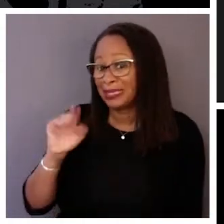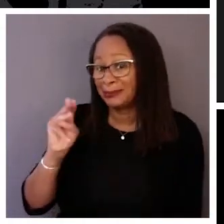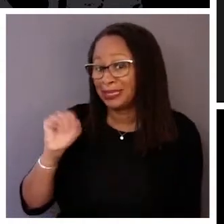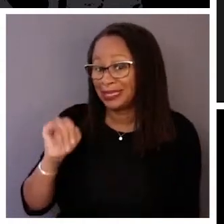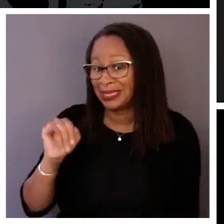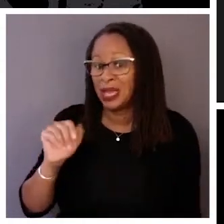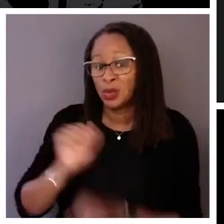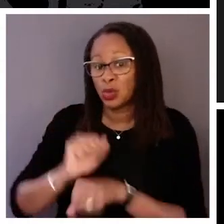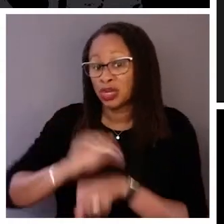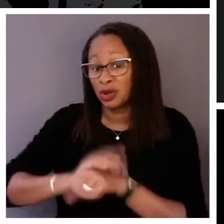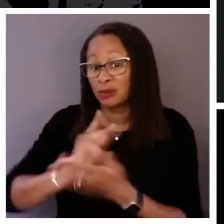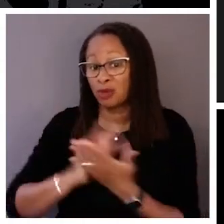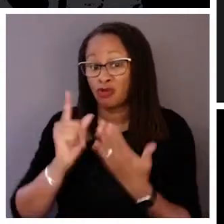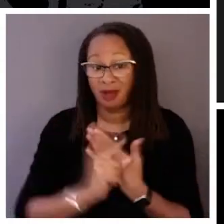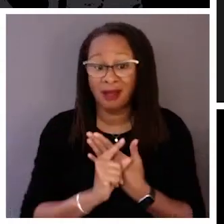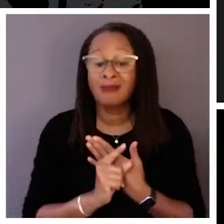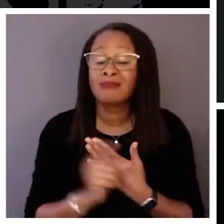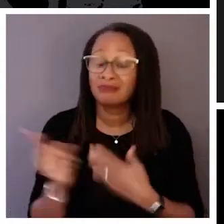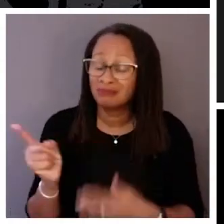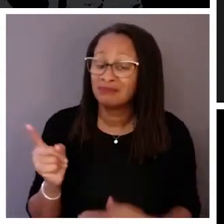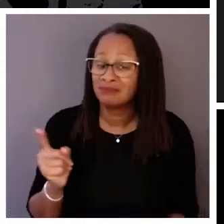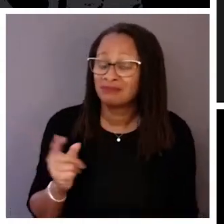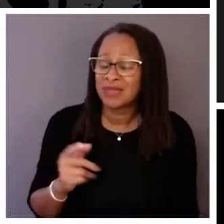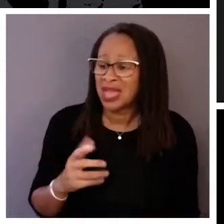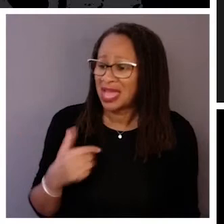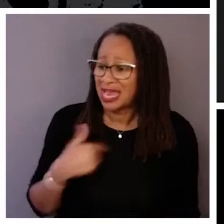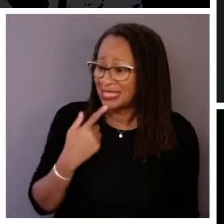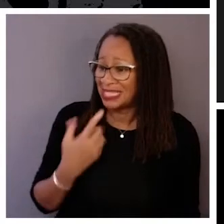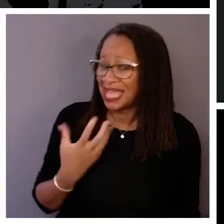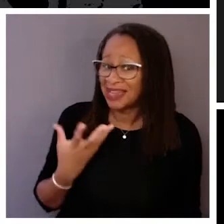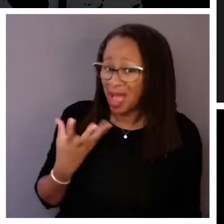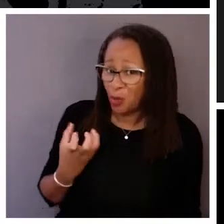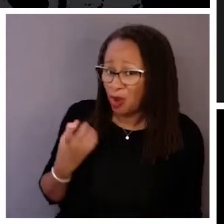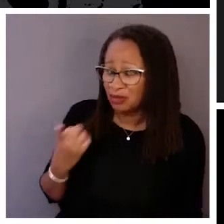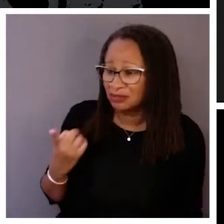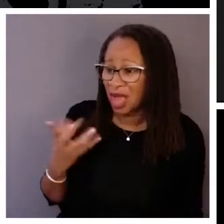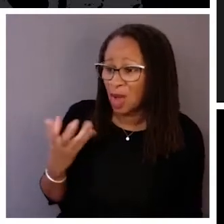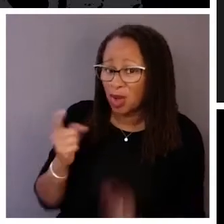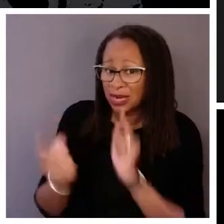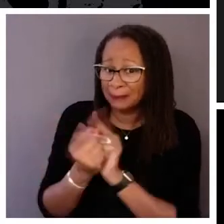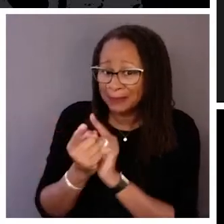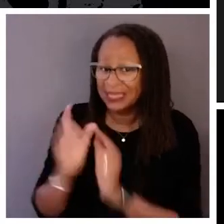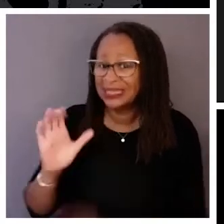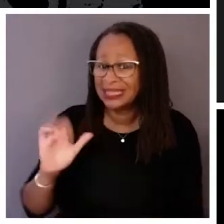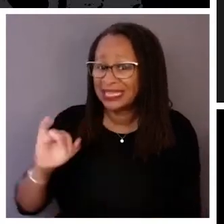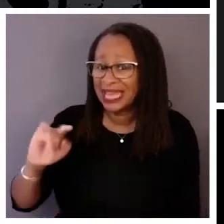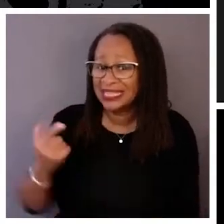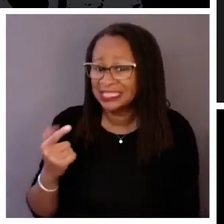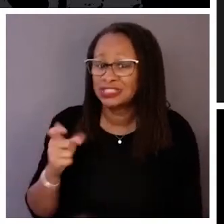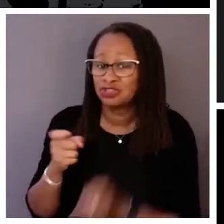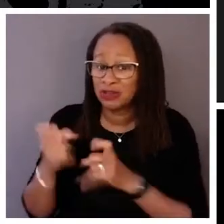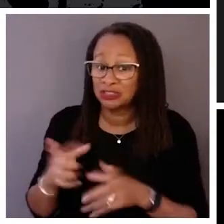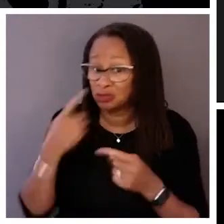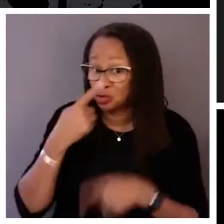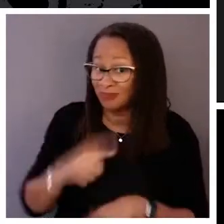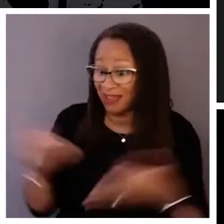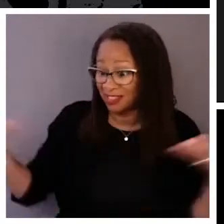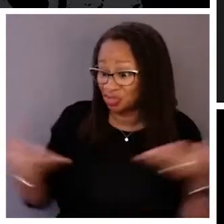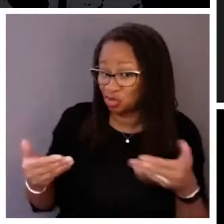Mimi was working on a show, and I said, I want to meet this casting director. Can